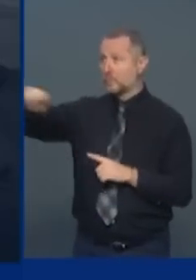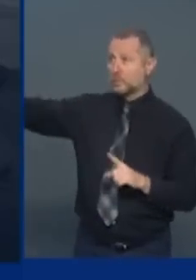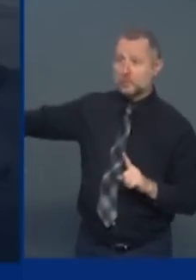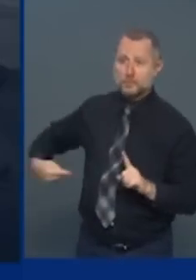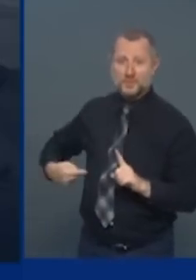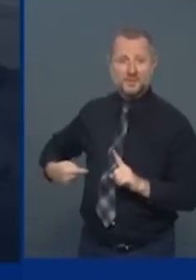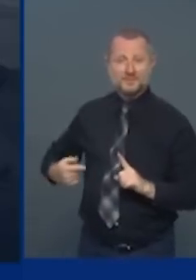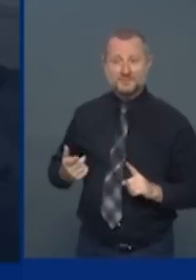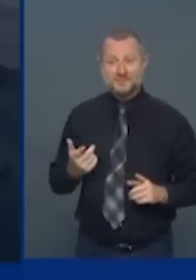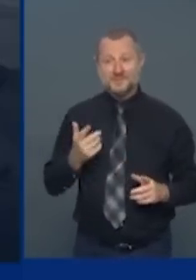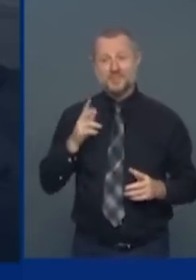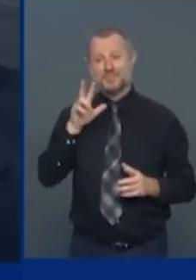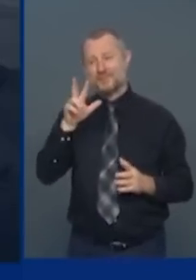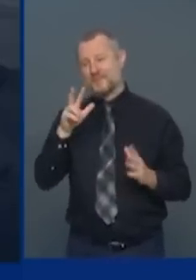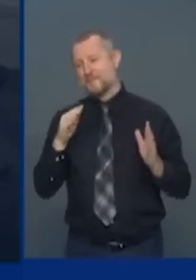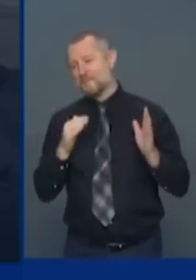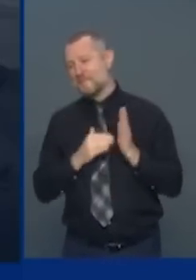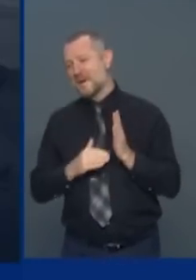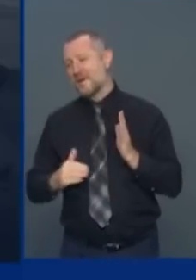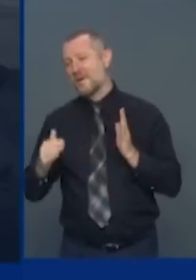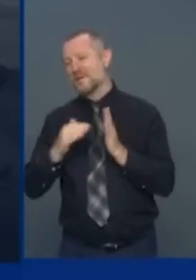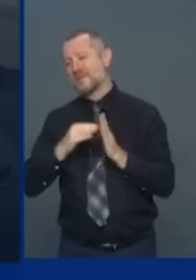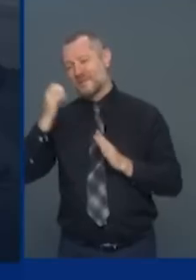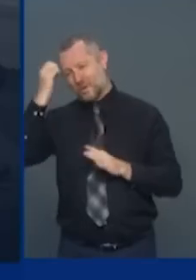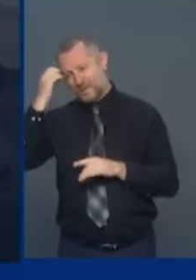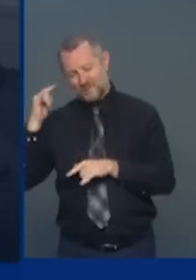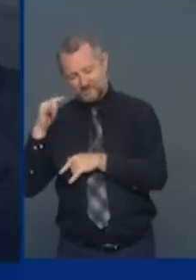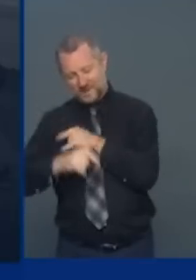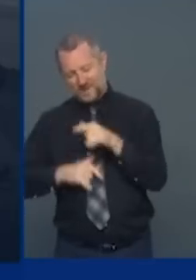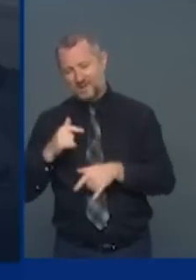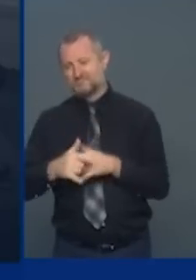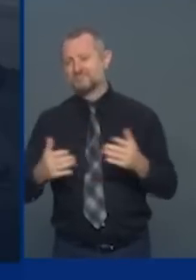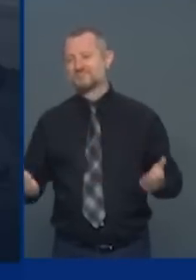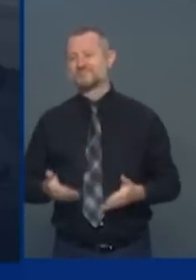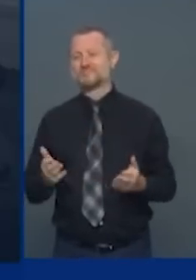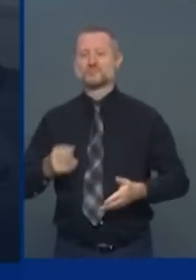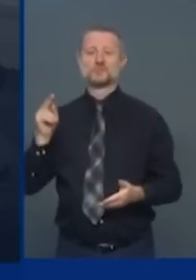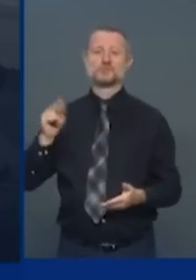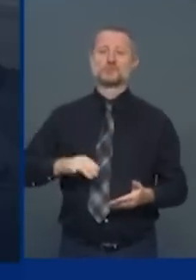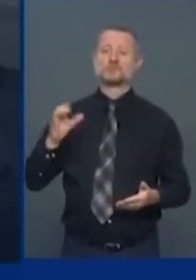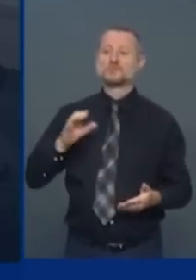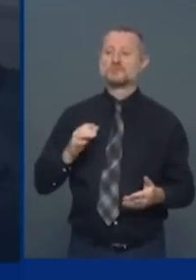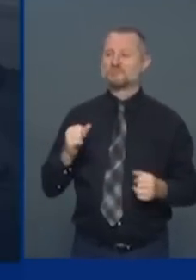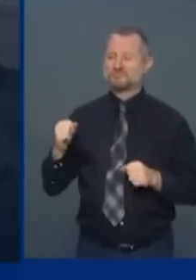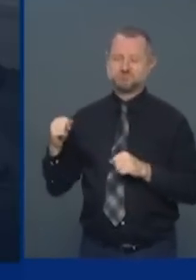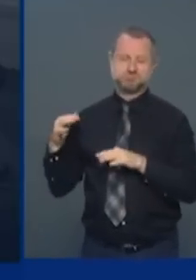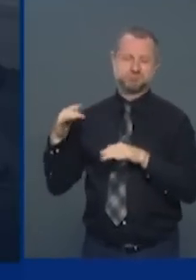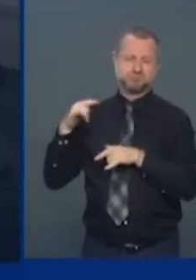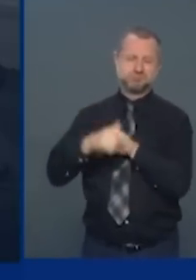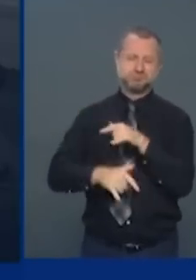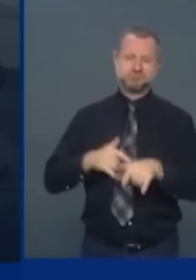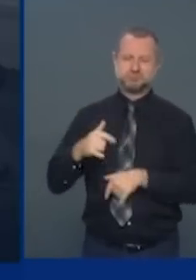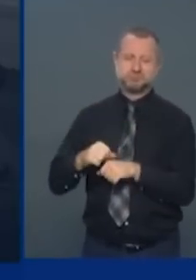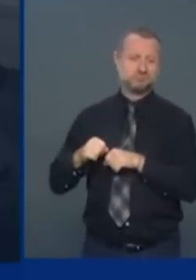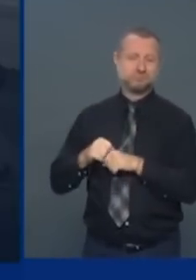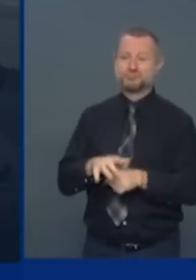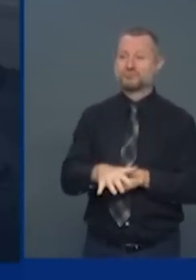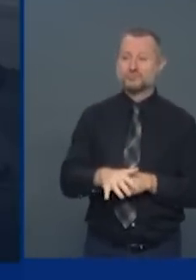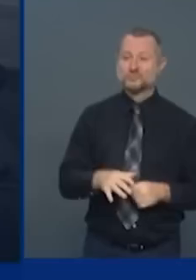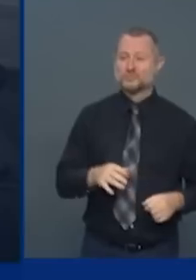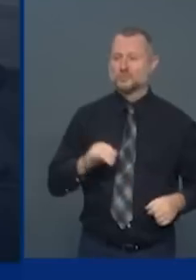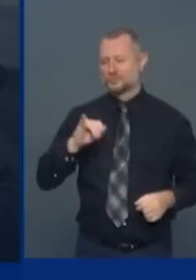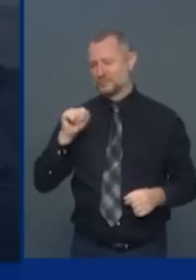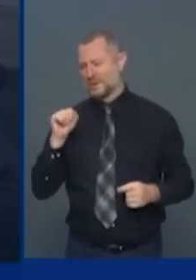3 million Europeans got on the plane and came to New York. And they brought the virus. January, they